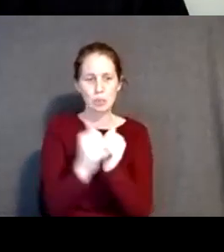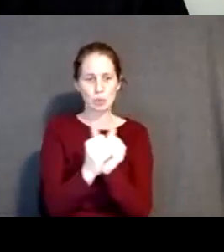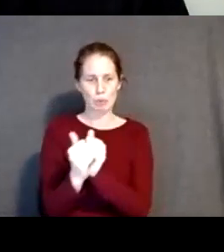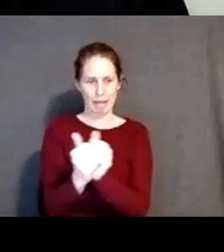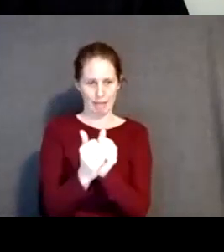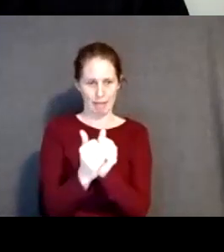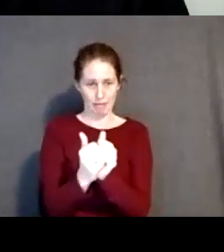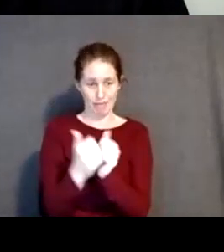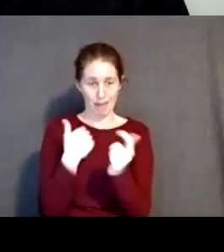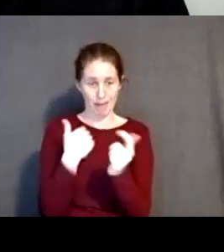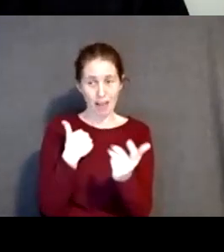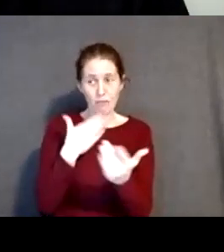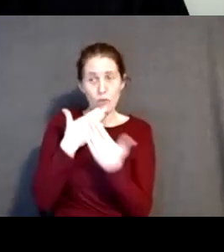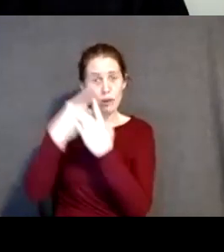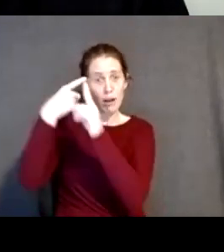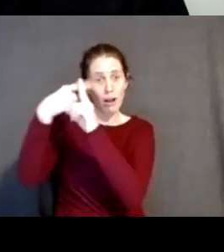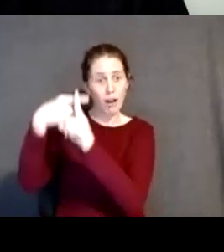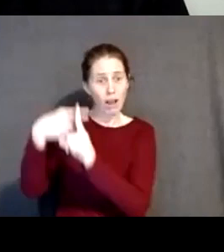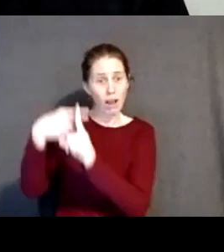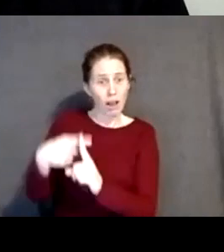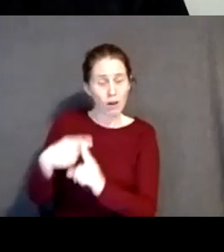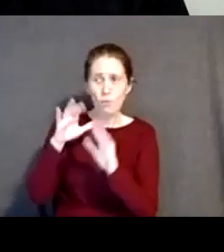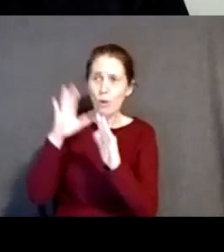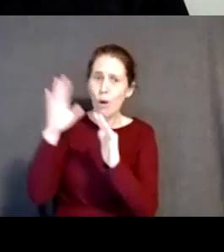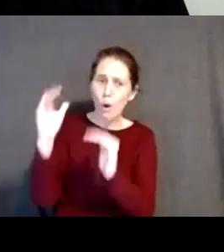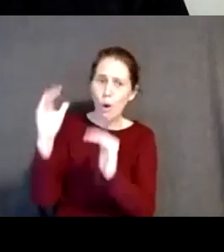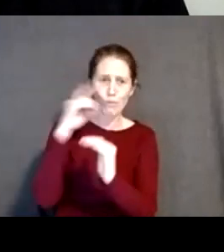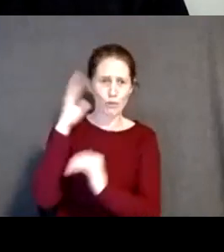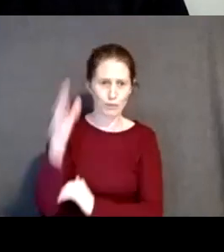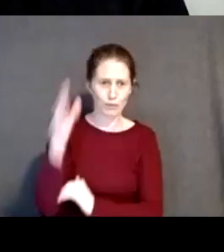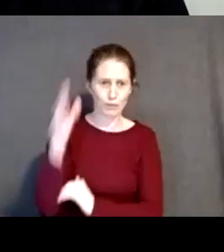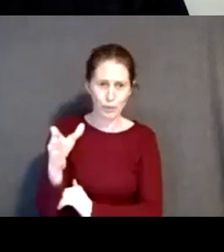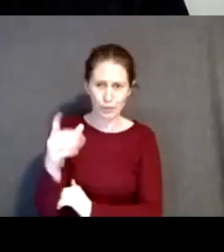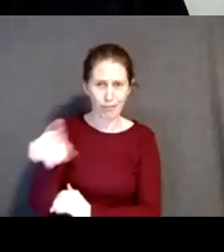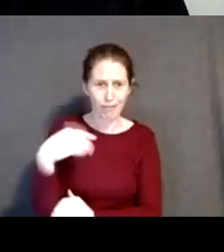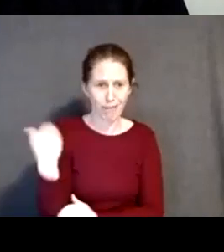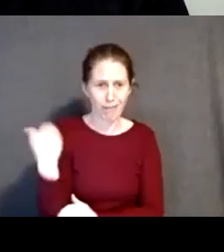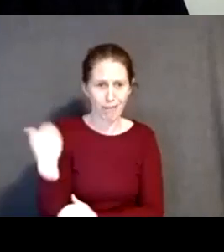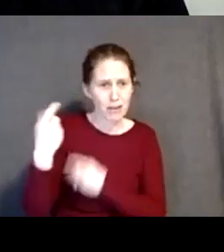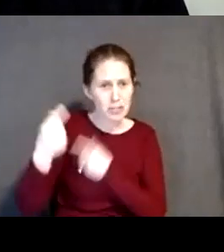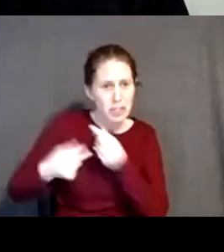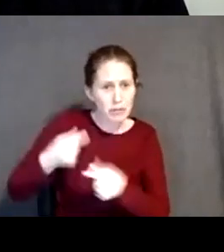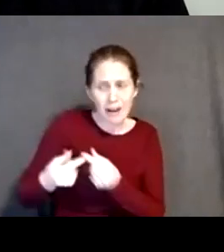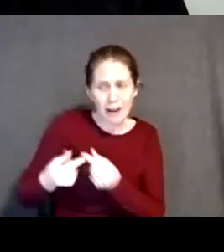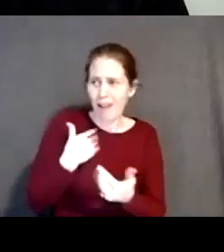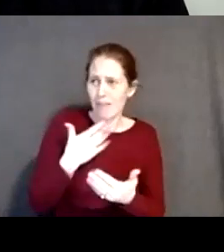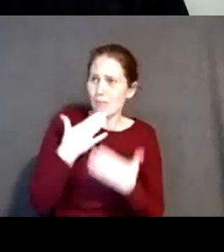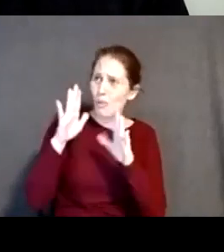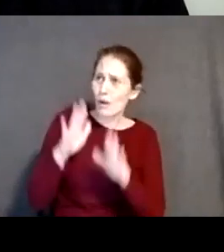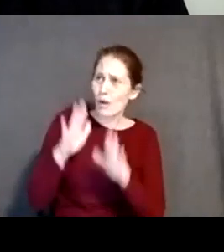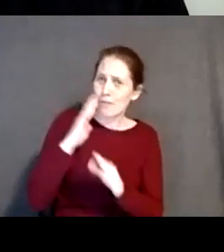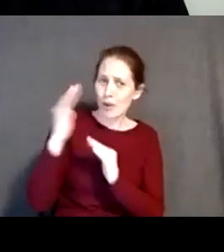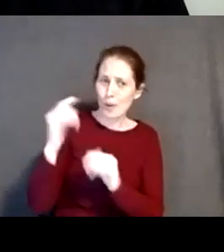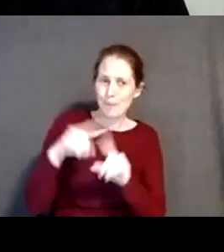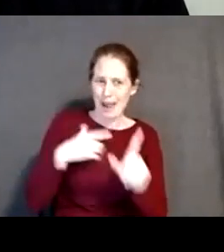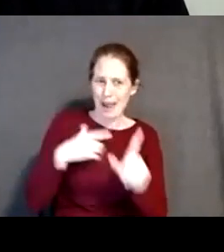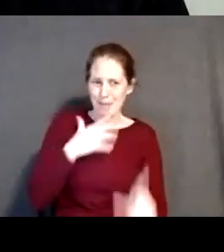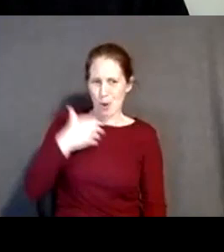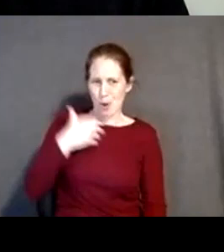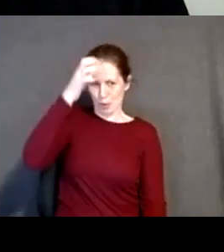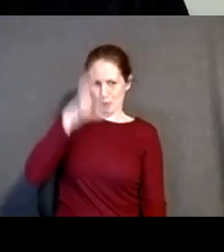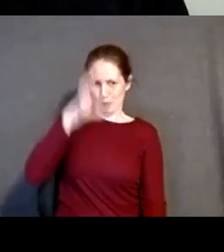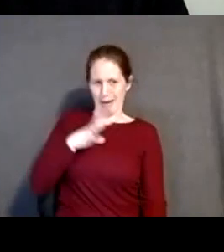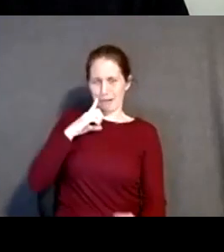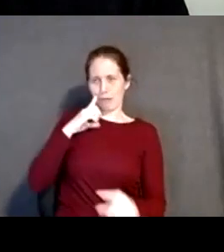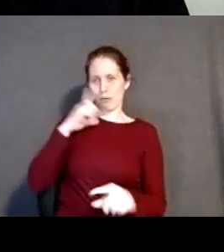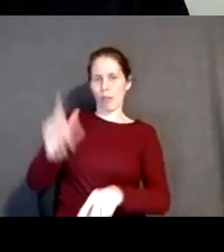great optimism, great hope in the future, really. They do give me great hope in the future. But as an older guy who's done this for a very